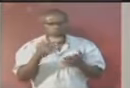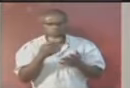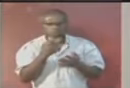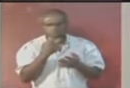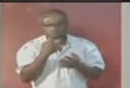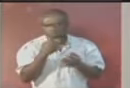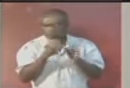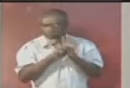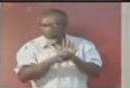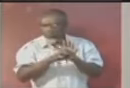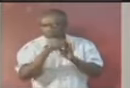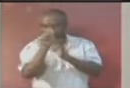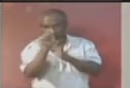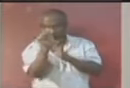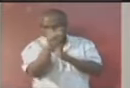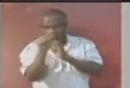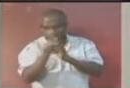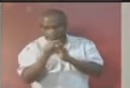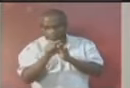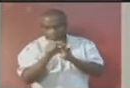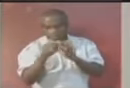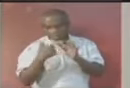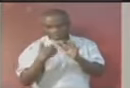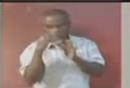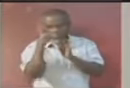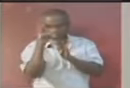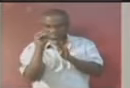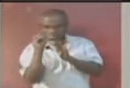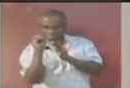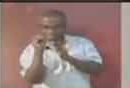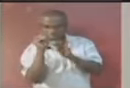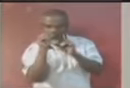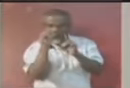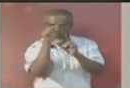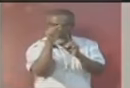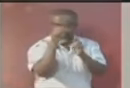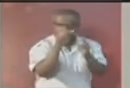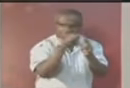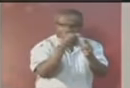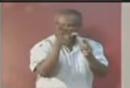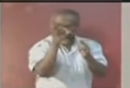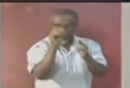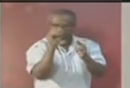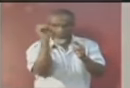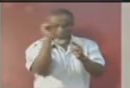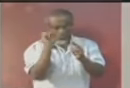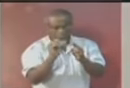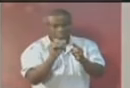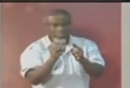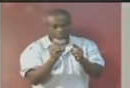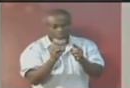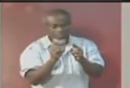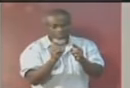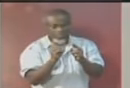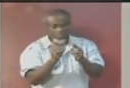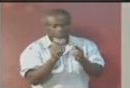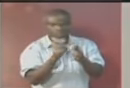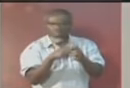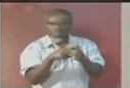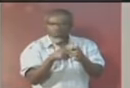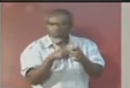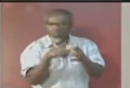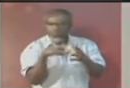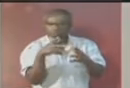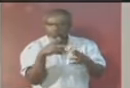at the data, we had anything from 60 to 90%, and everybody put up their hands. But when the UK took it and started to immunize